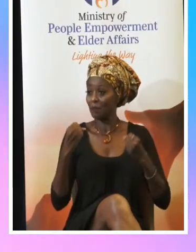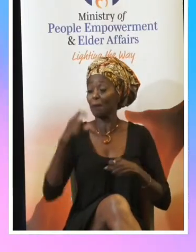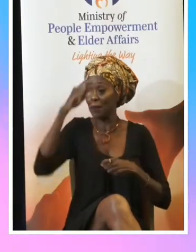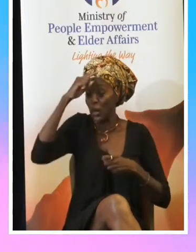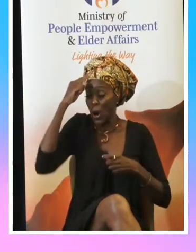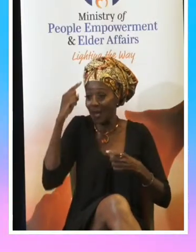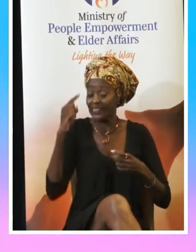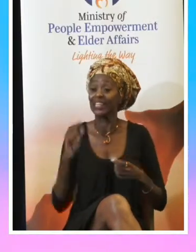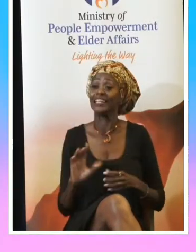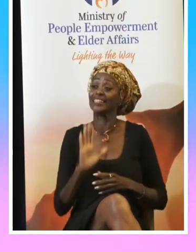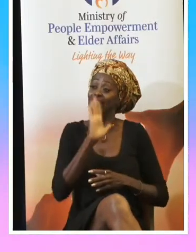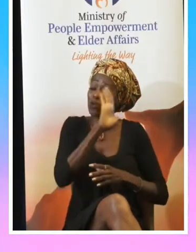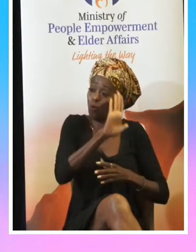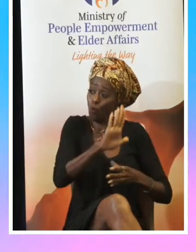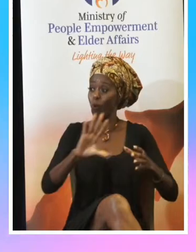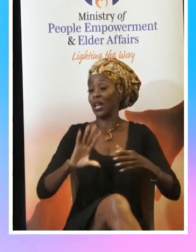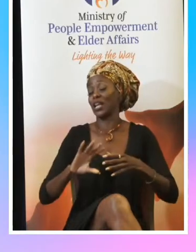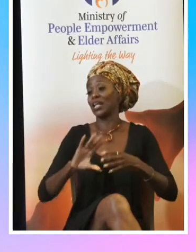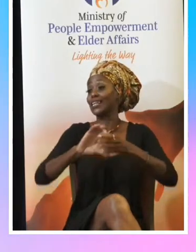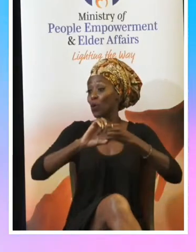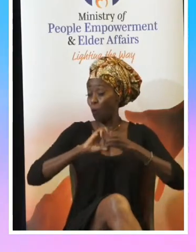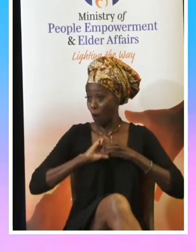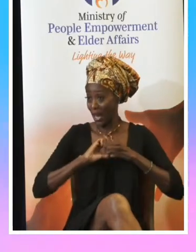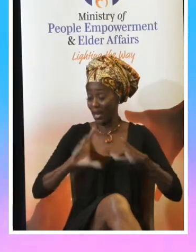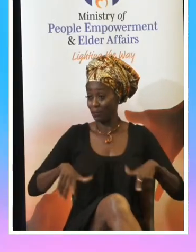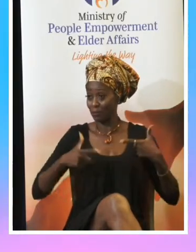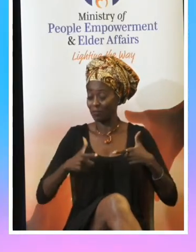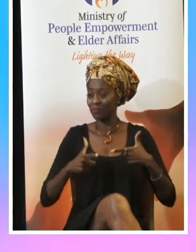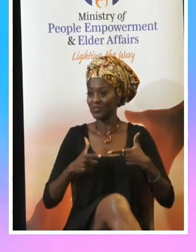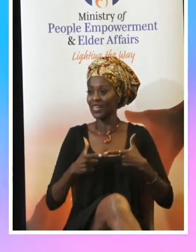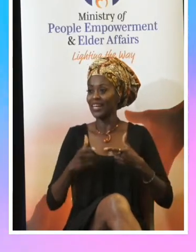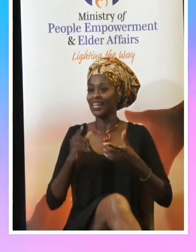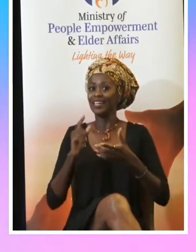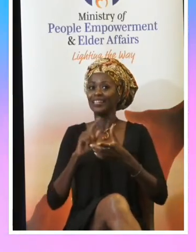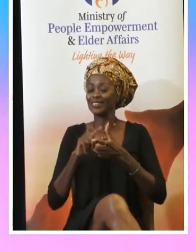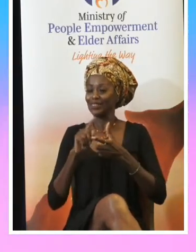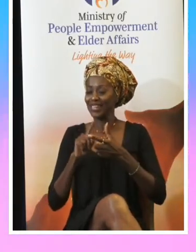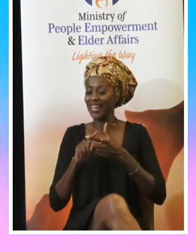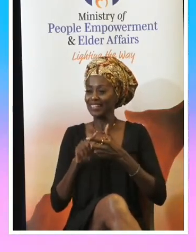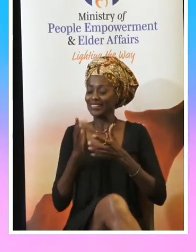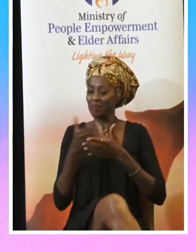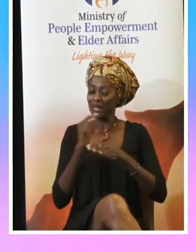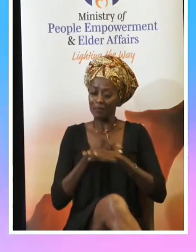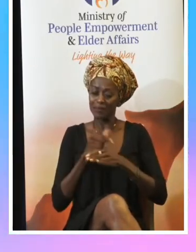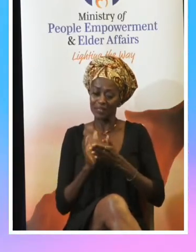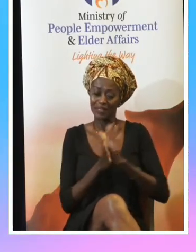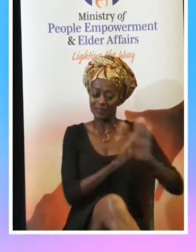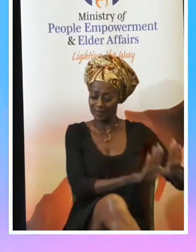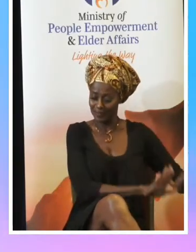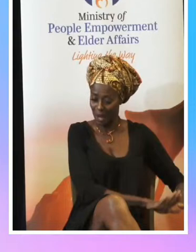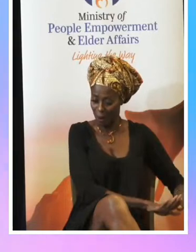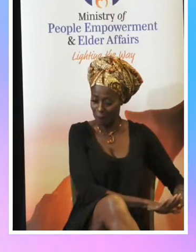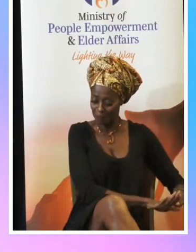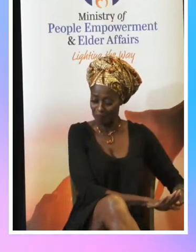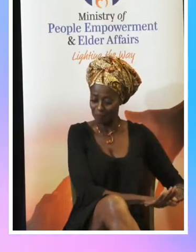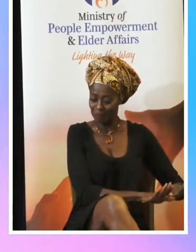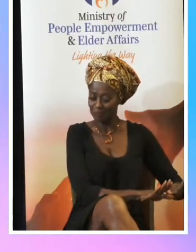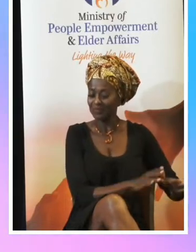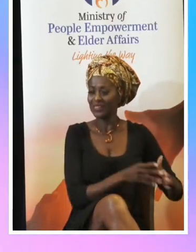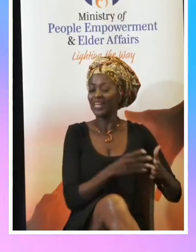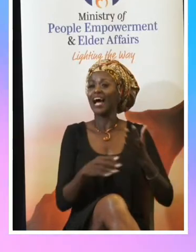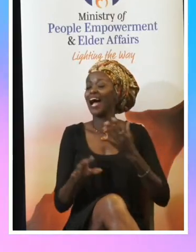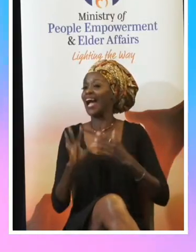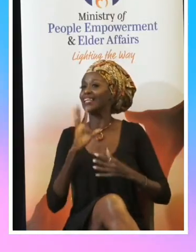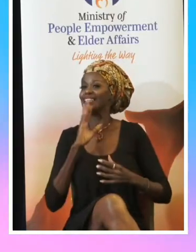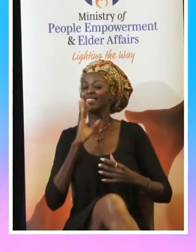I watched Andrele put down the notes and refer to it intermittently But he spoke from his heart, and he cried for the first